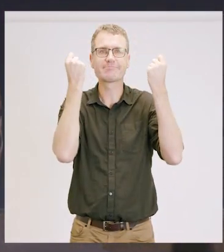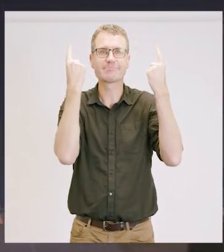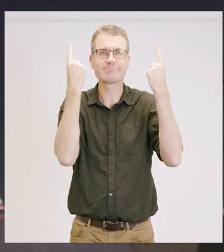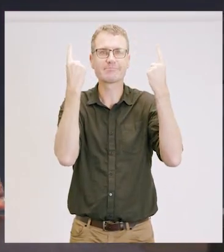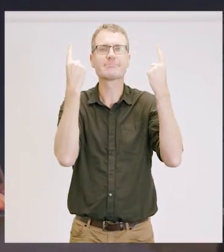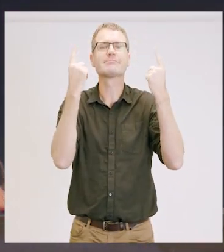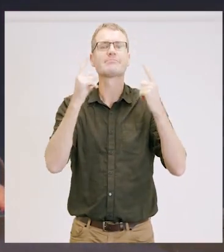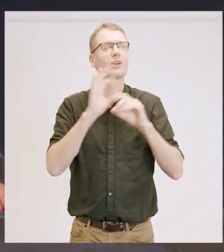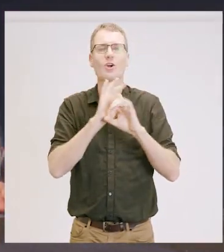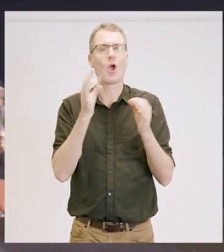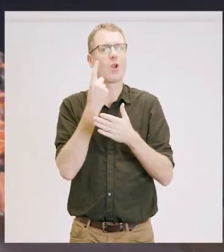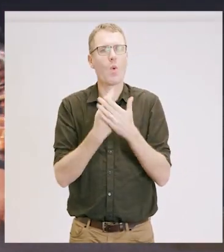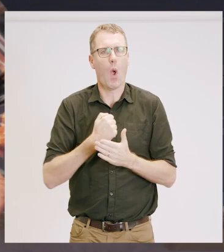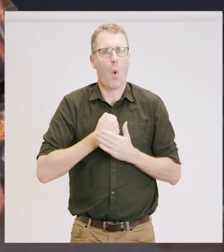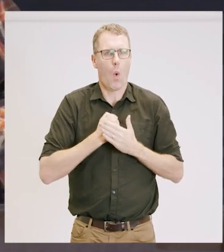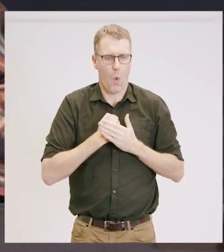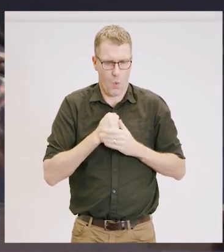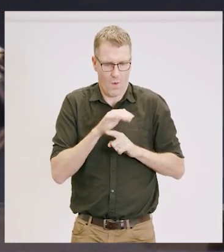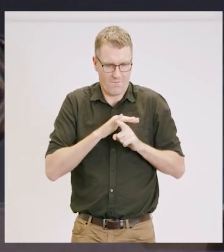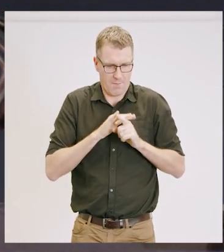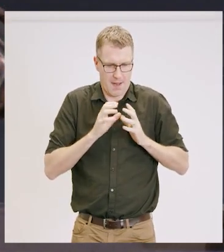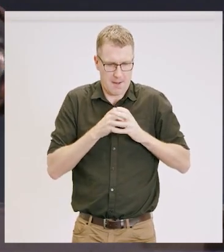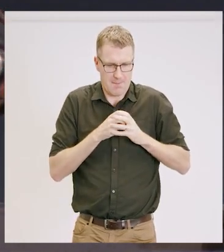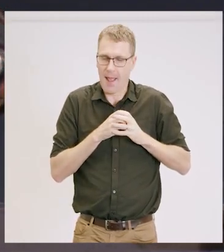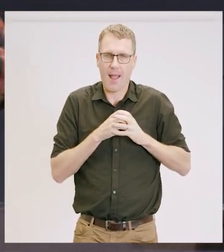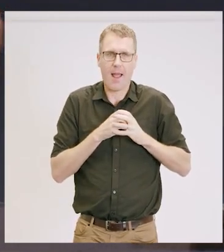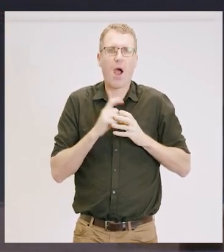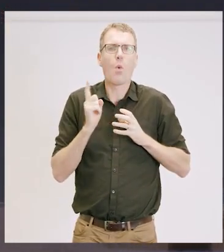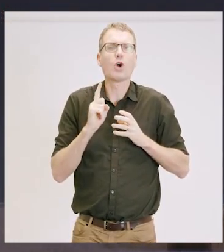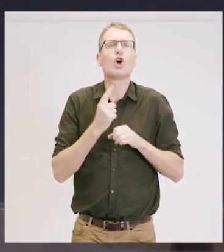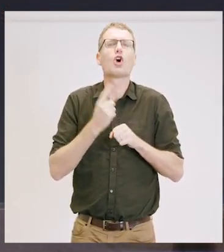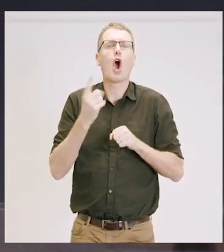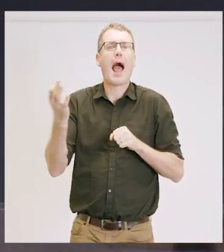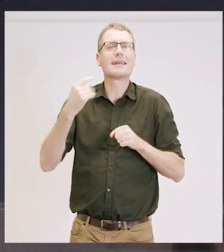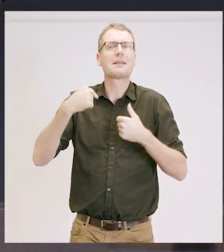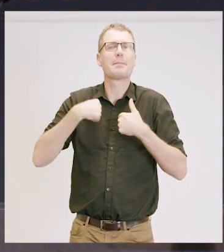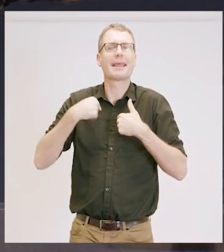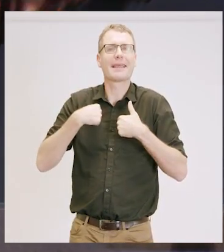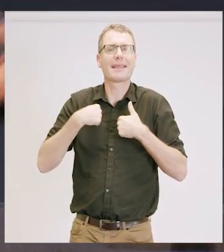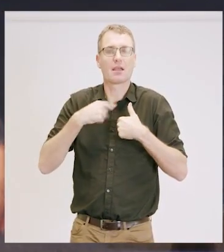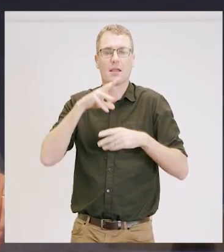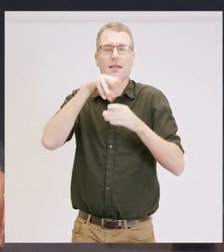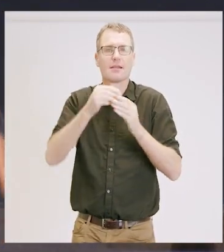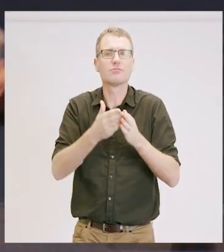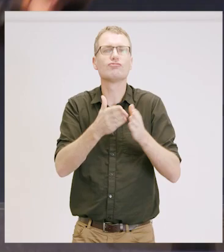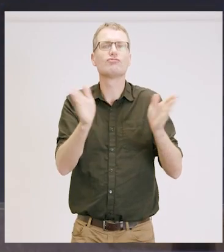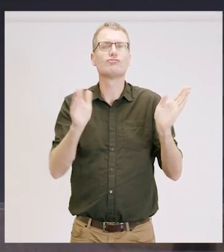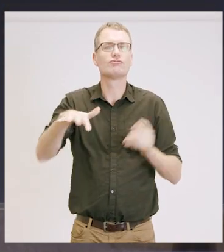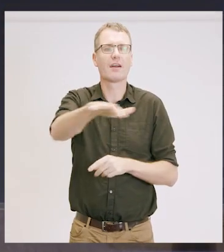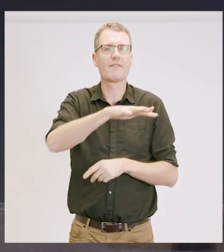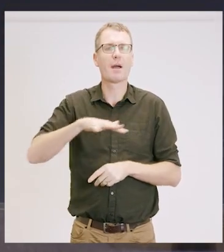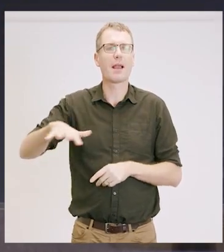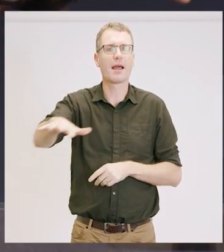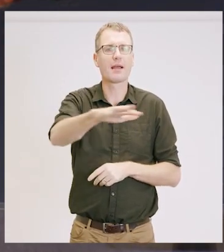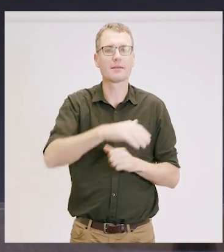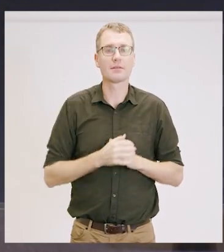family, but it's about what God's calling me to do in the wider family. And so you may not be a